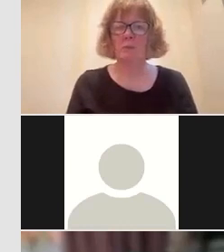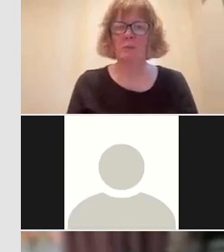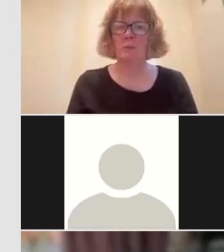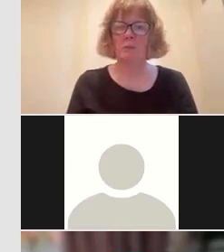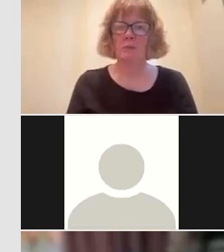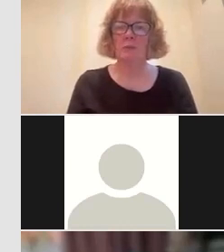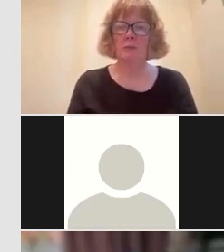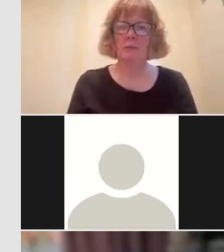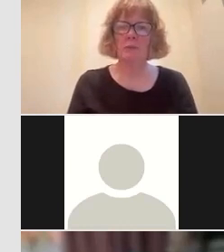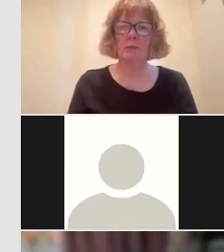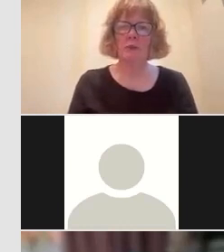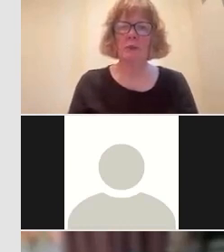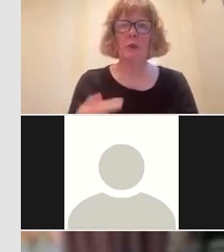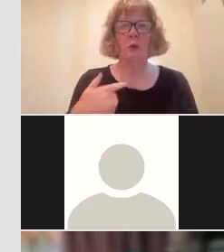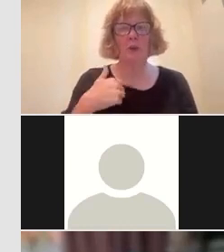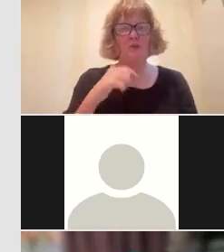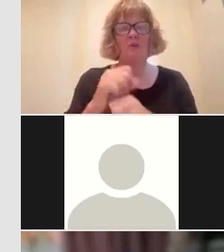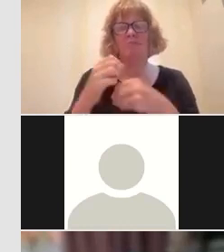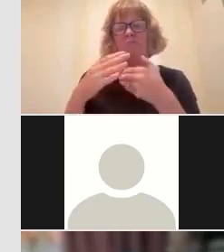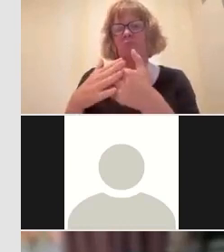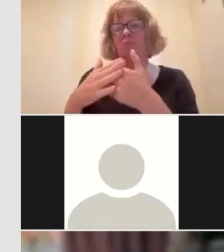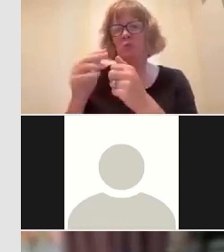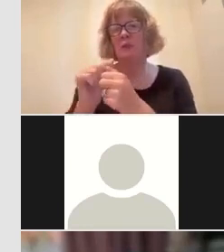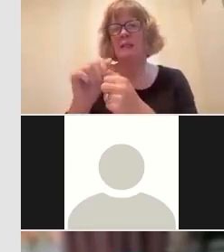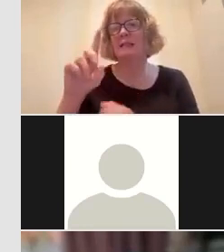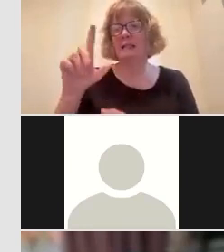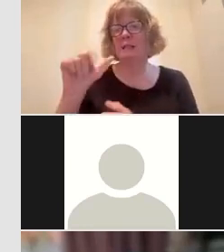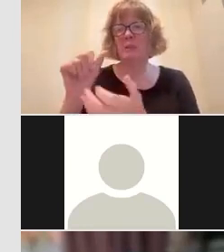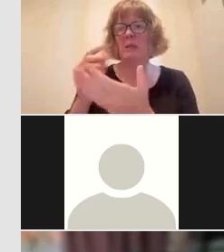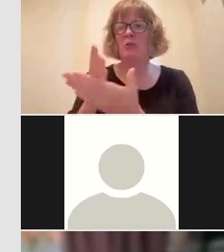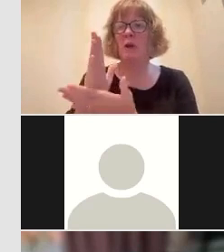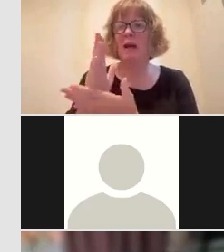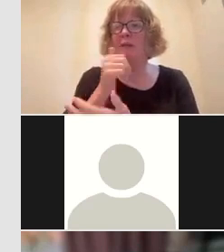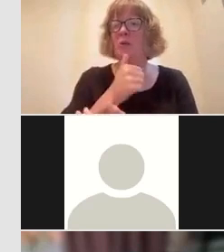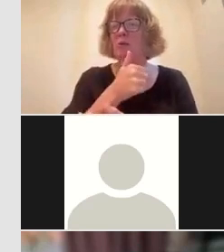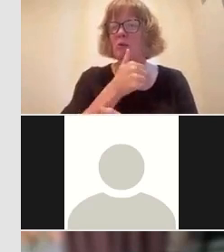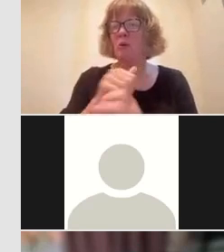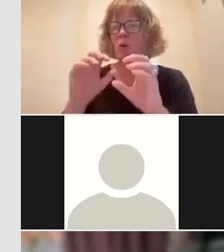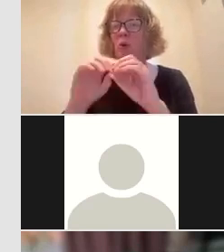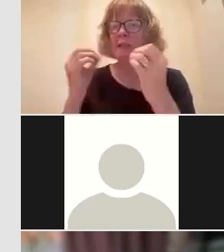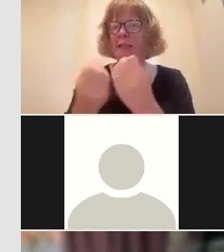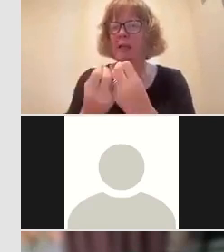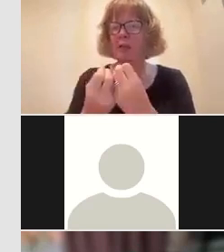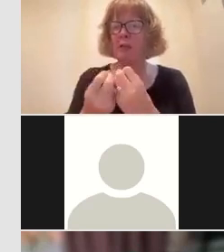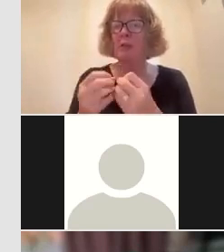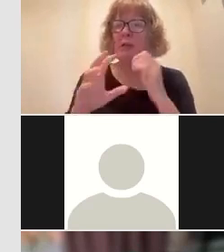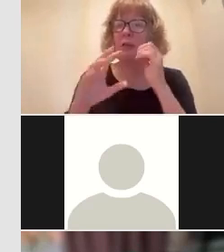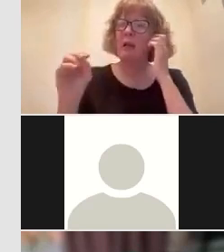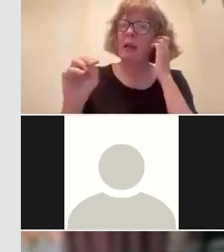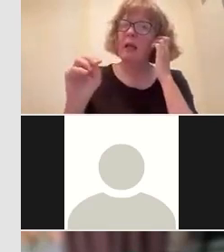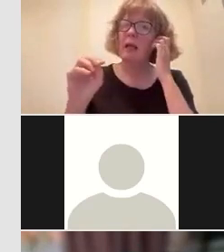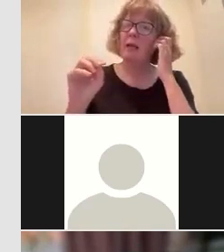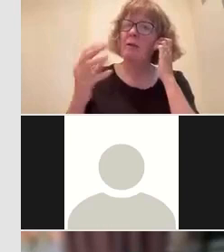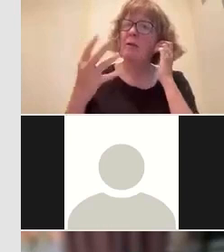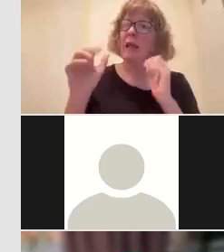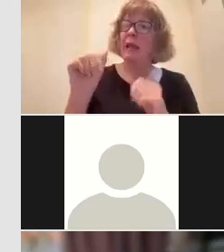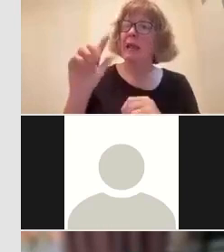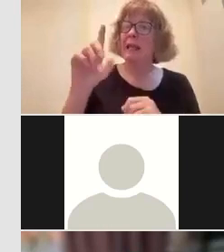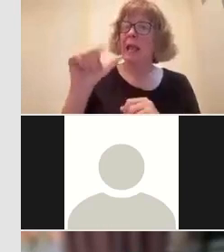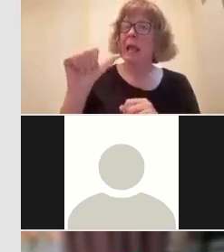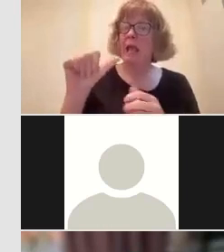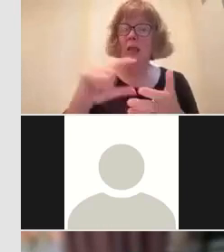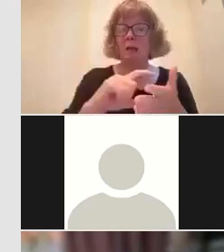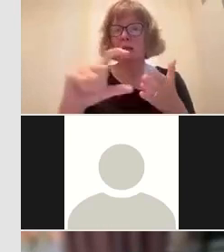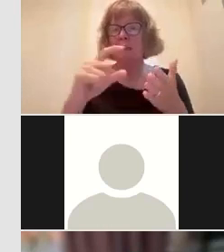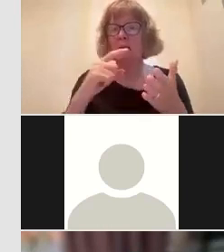So we work very closely with Disability Rights Arizona. And the ADA regulations say that the Americans